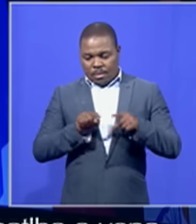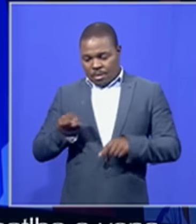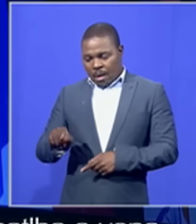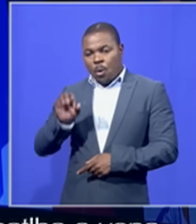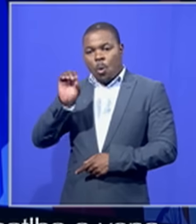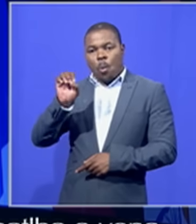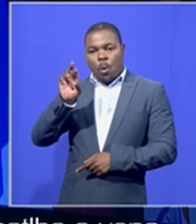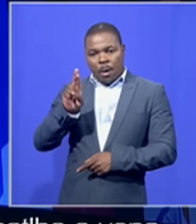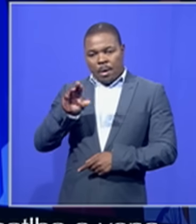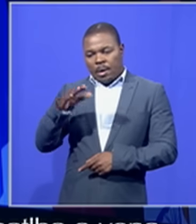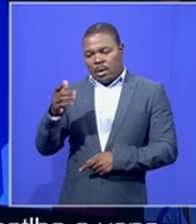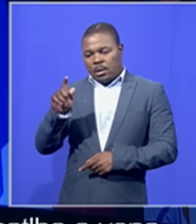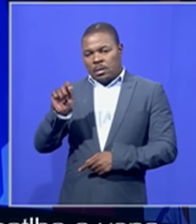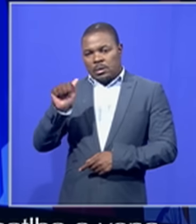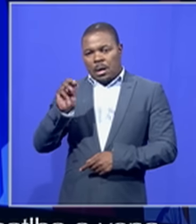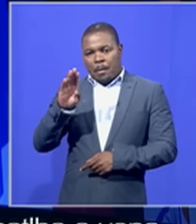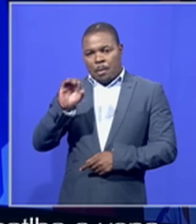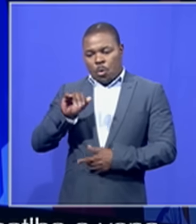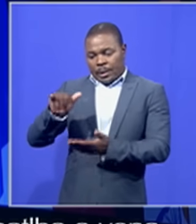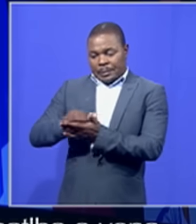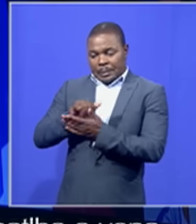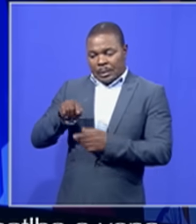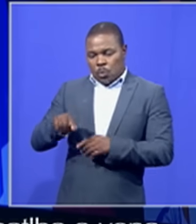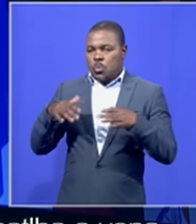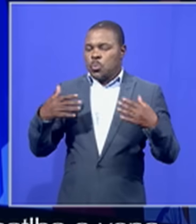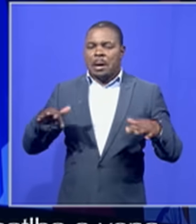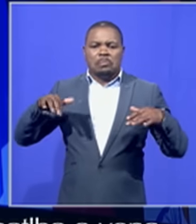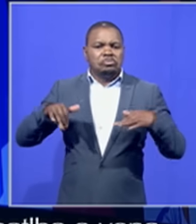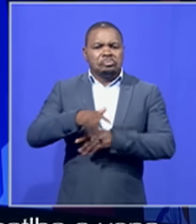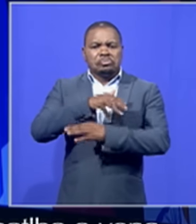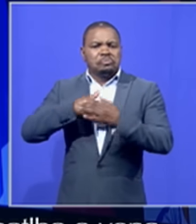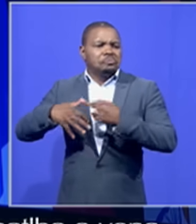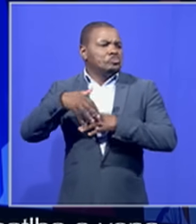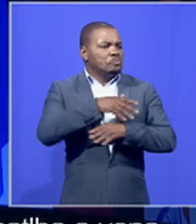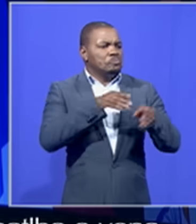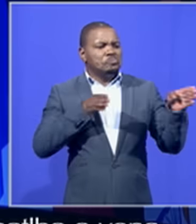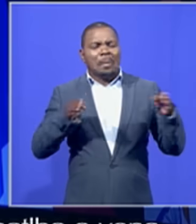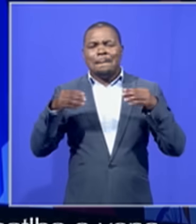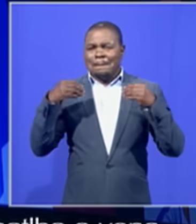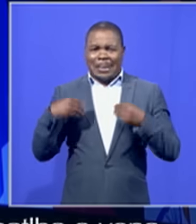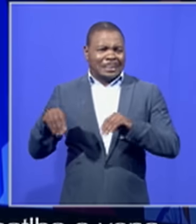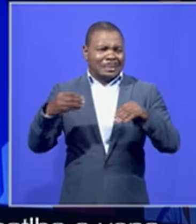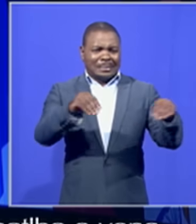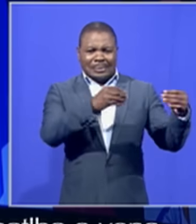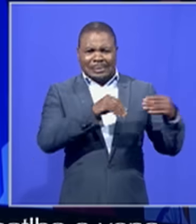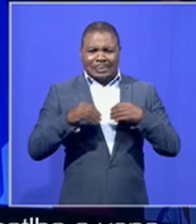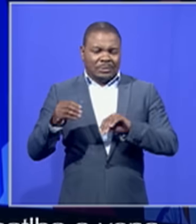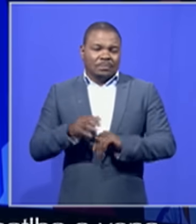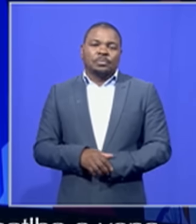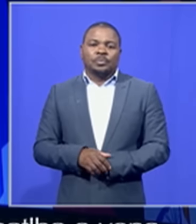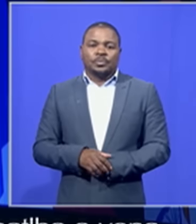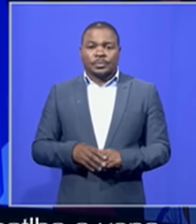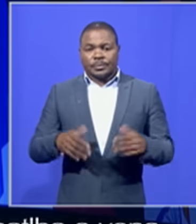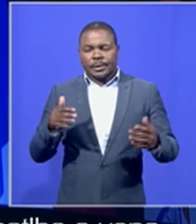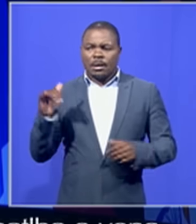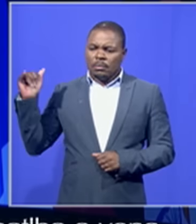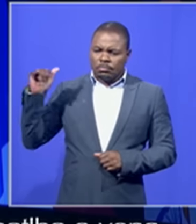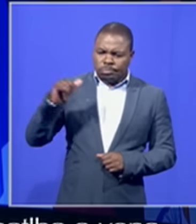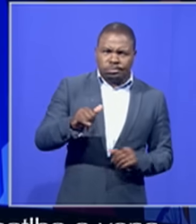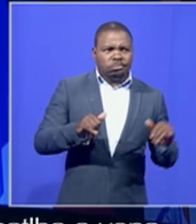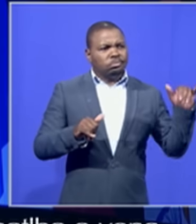Tambo International Airport have been a hive of activity. We're able to accommodate the